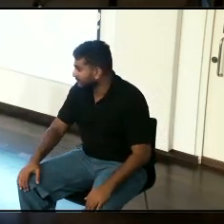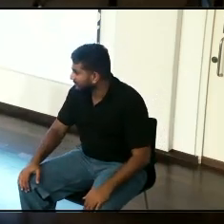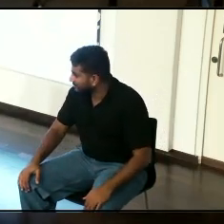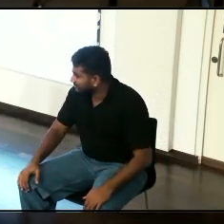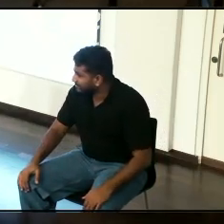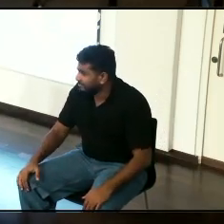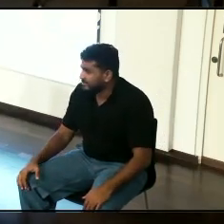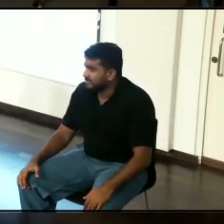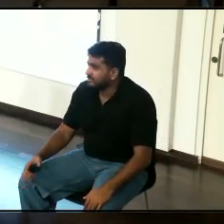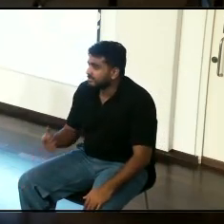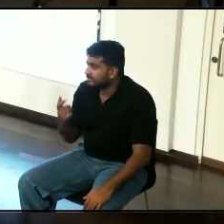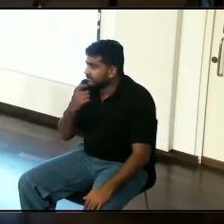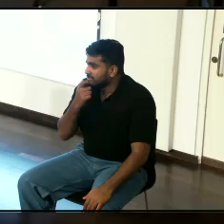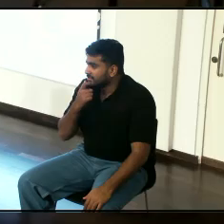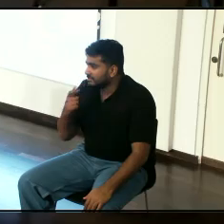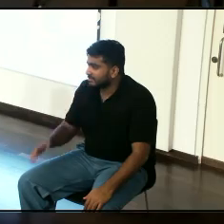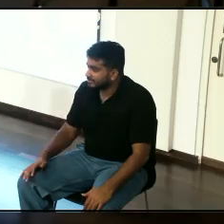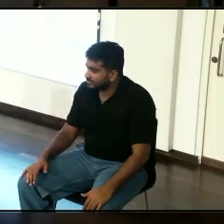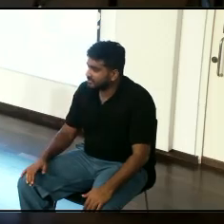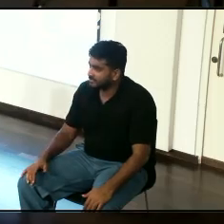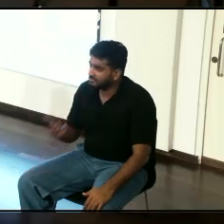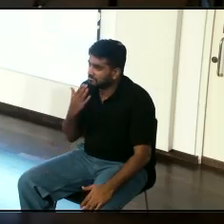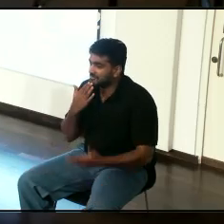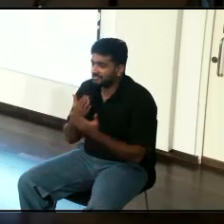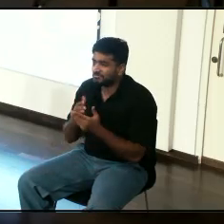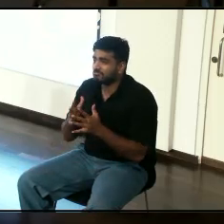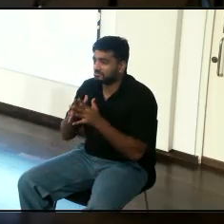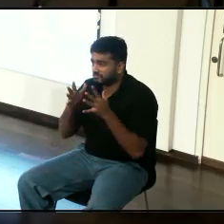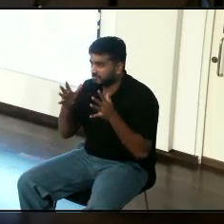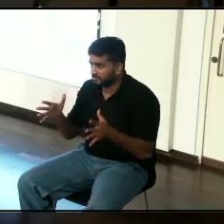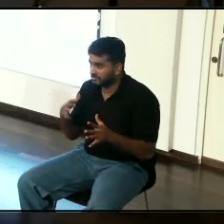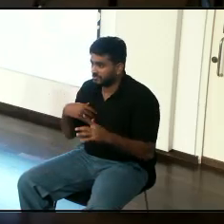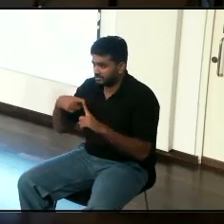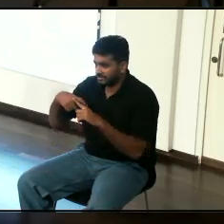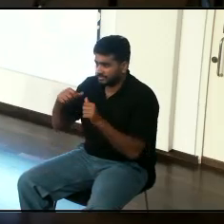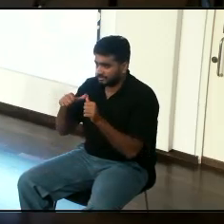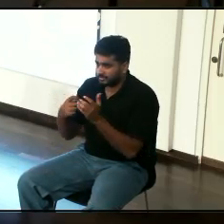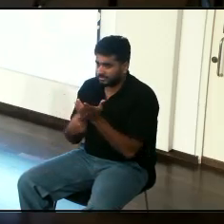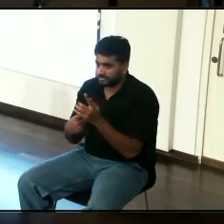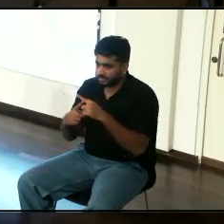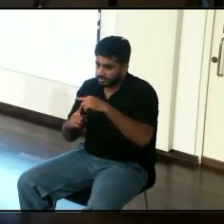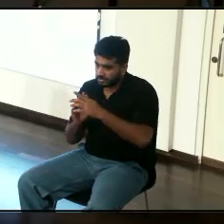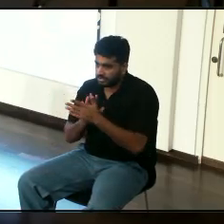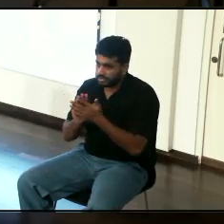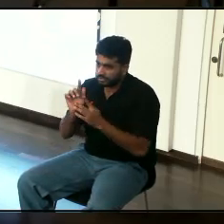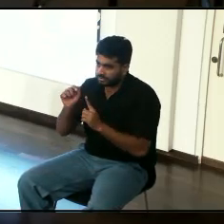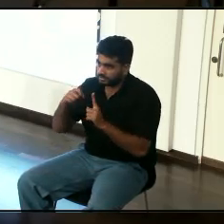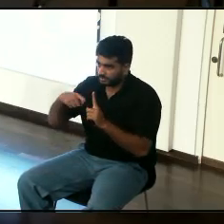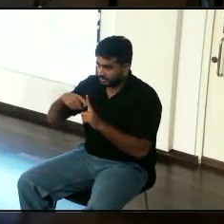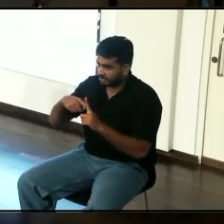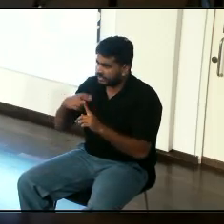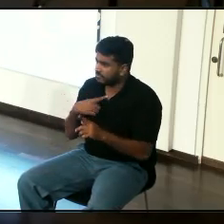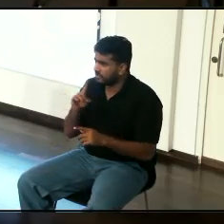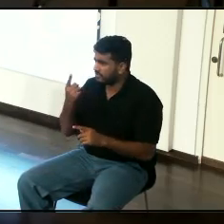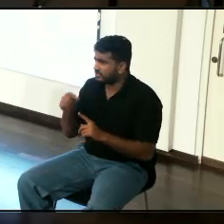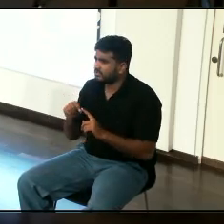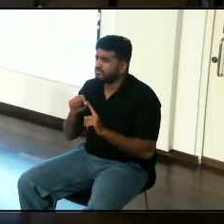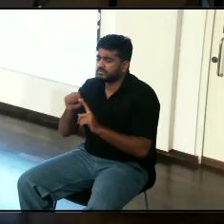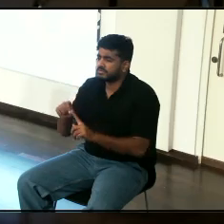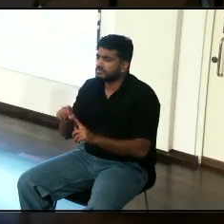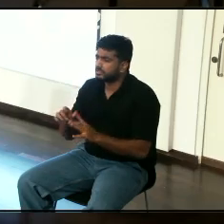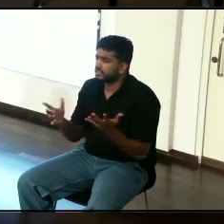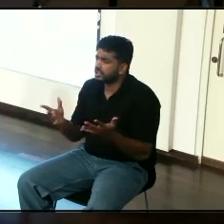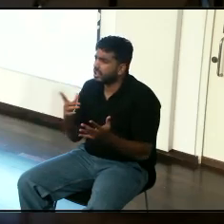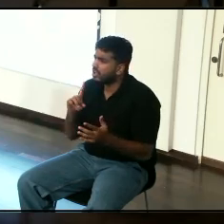Yeah, thank you so much for the lovely talk. And I'm Karthik. I just have two questions. The first question is about the cover